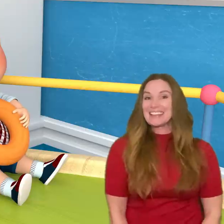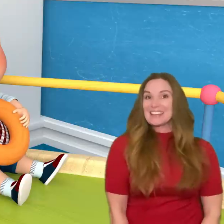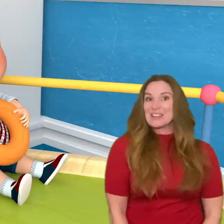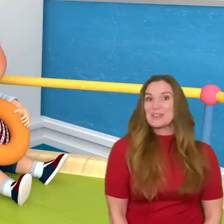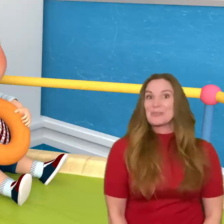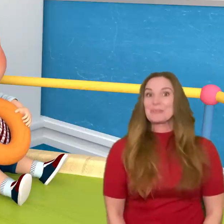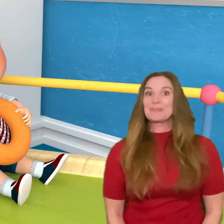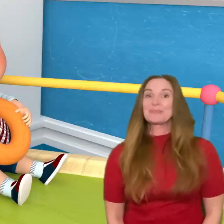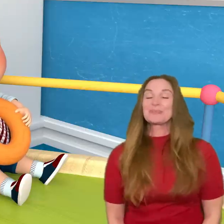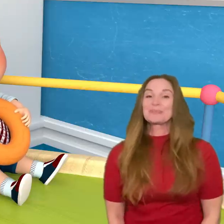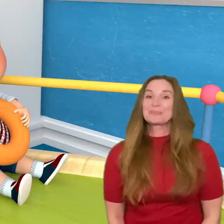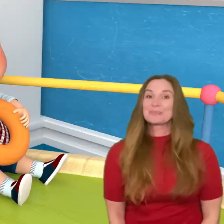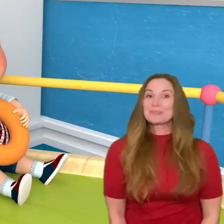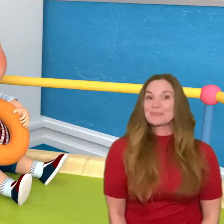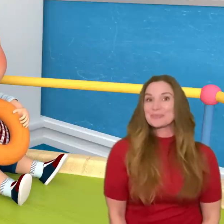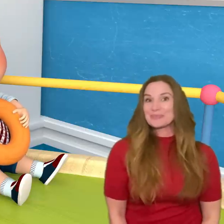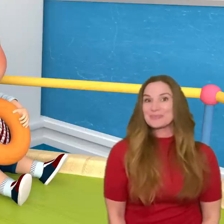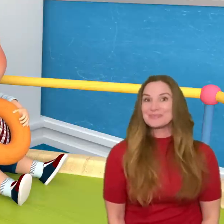thank you